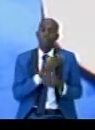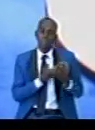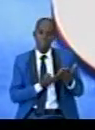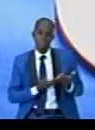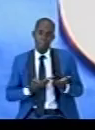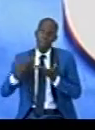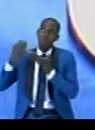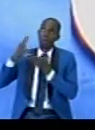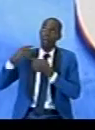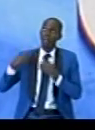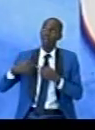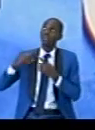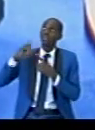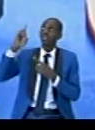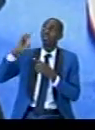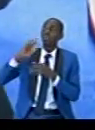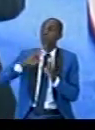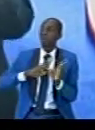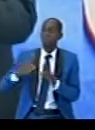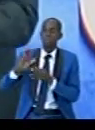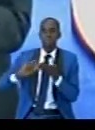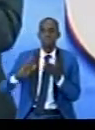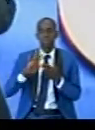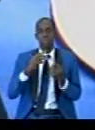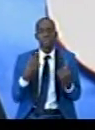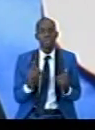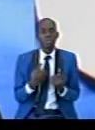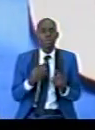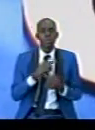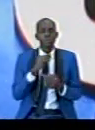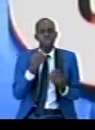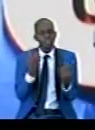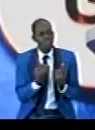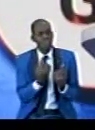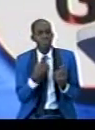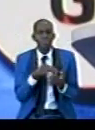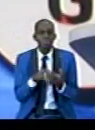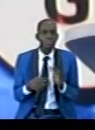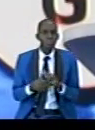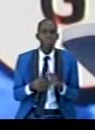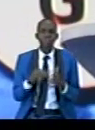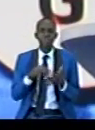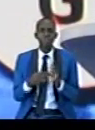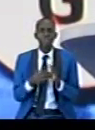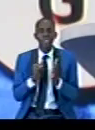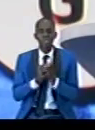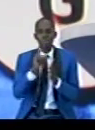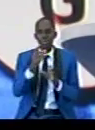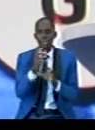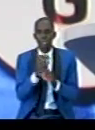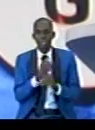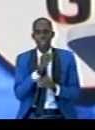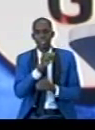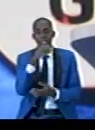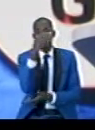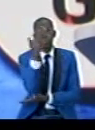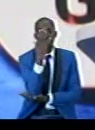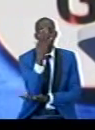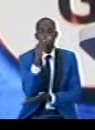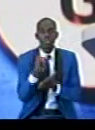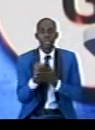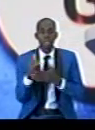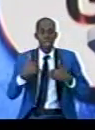has forgiven your sin. Now, when we talk about sin, it's like if you picture a tree, there are branches,